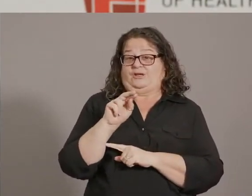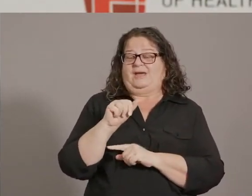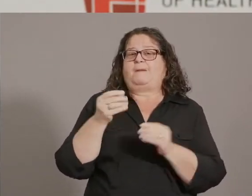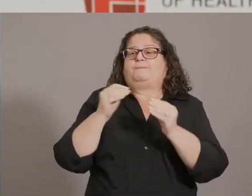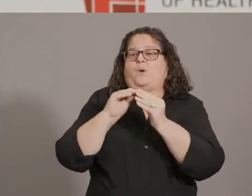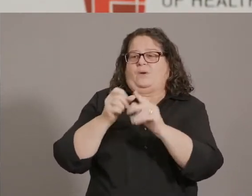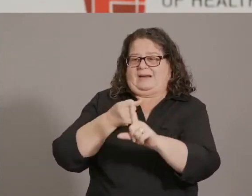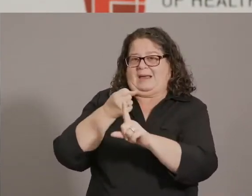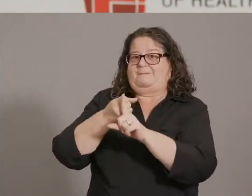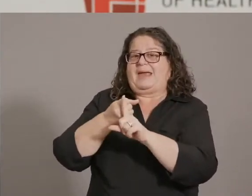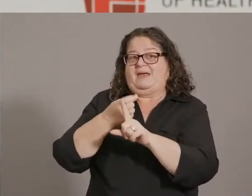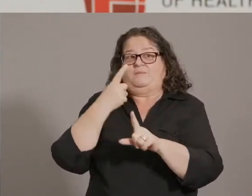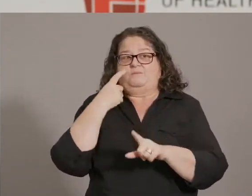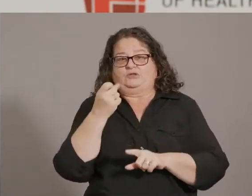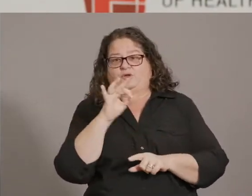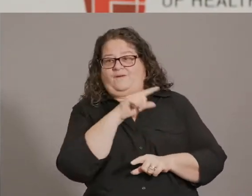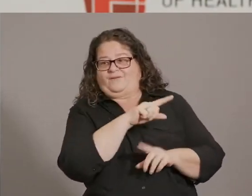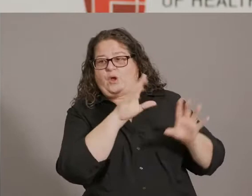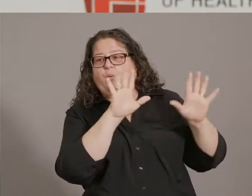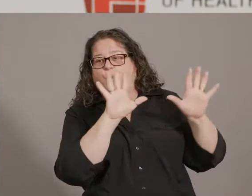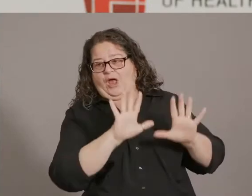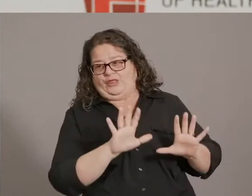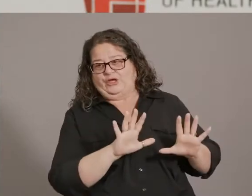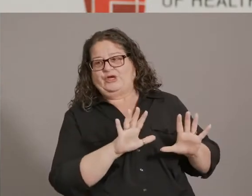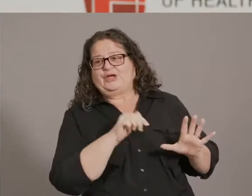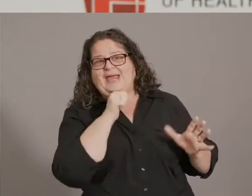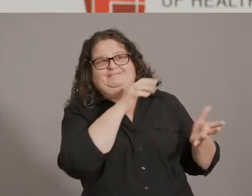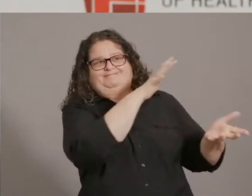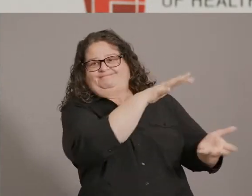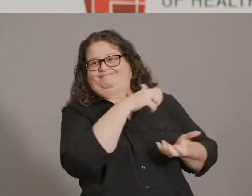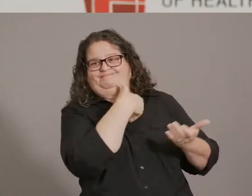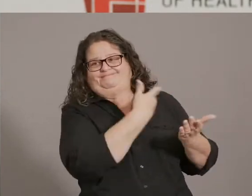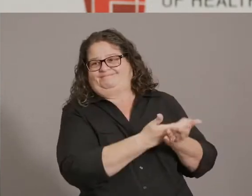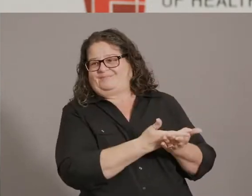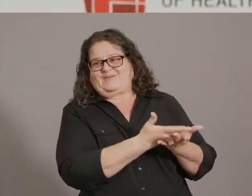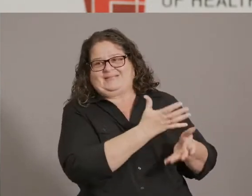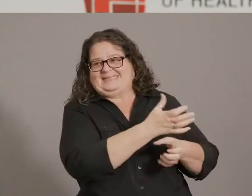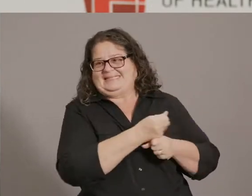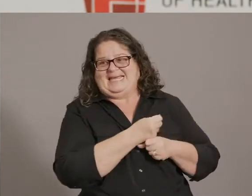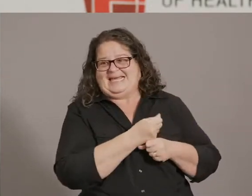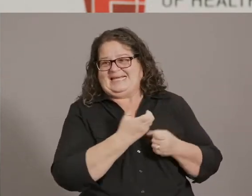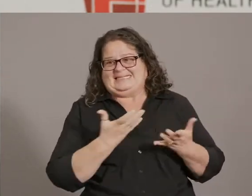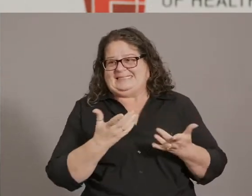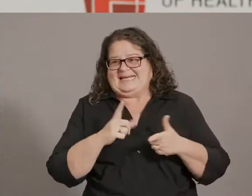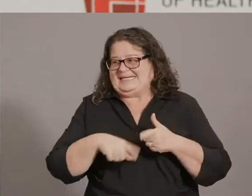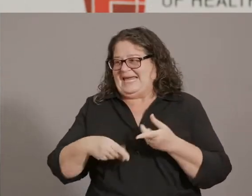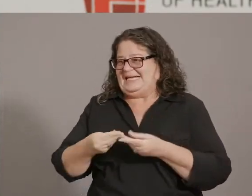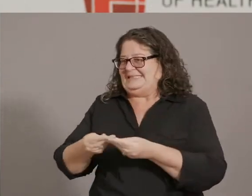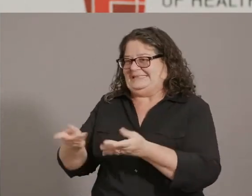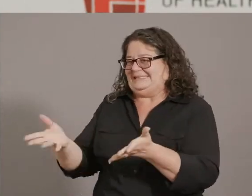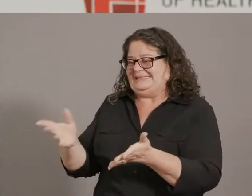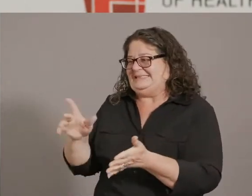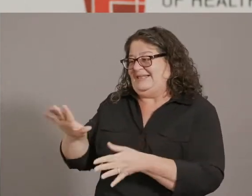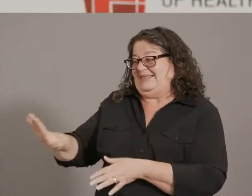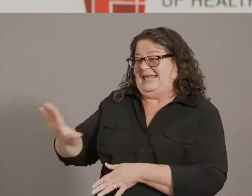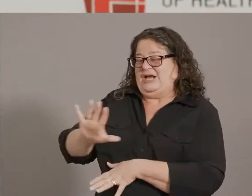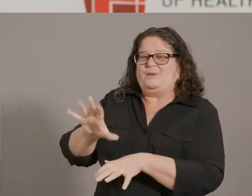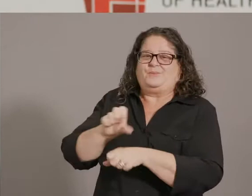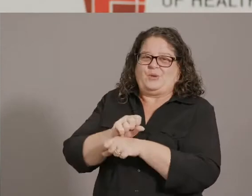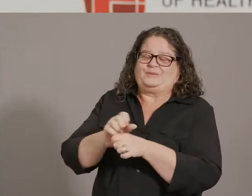those shipments, and that is delaying appointments. My next question would be, as we